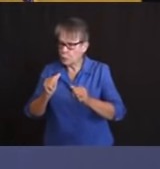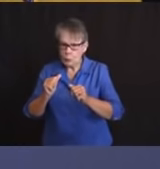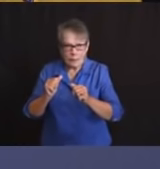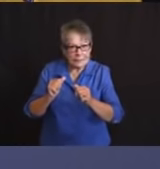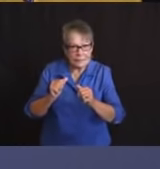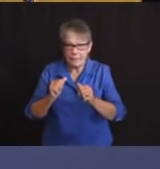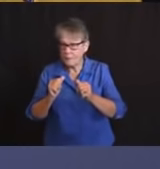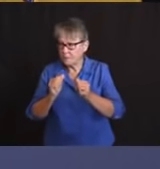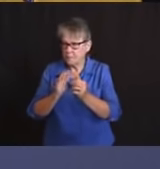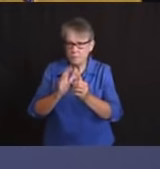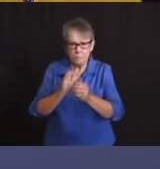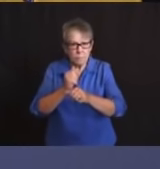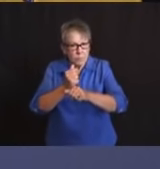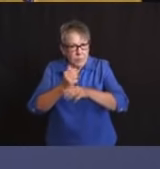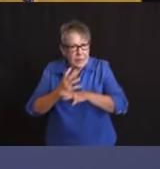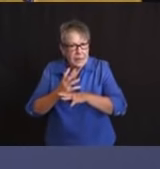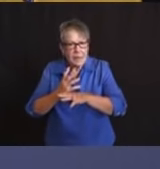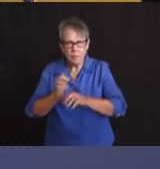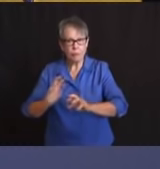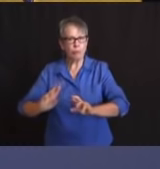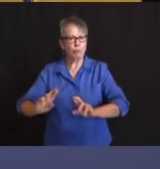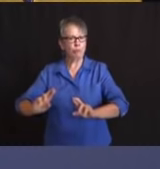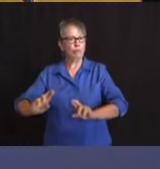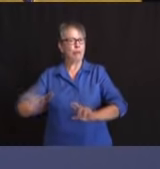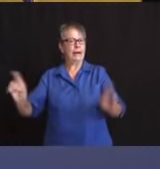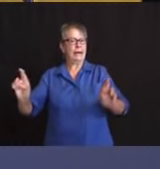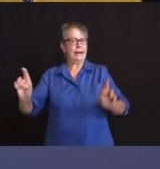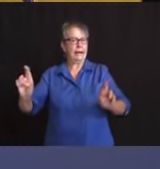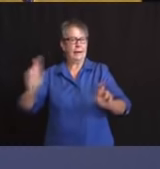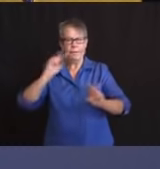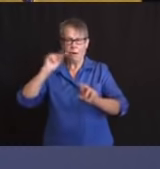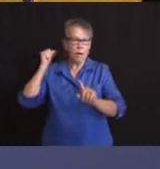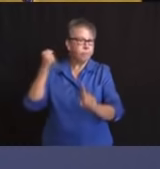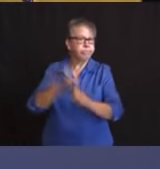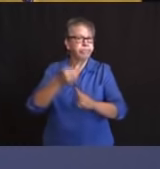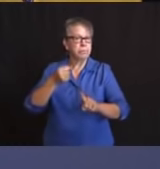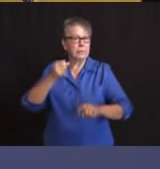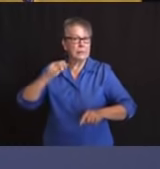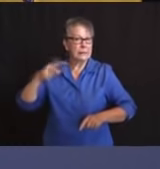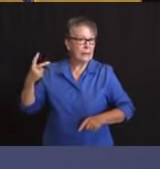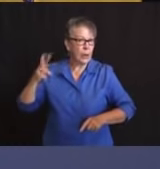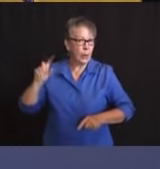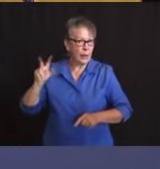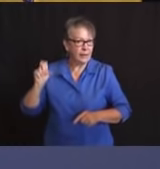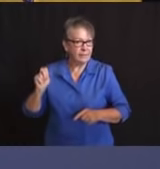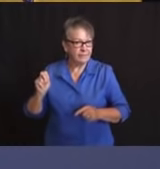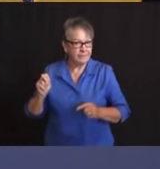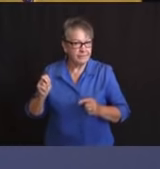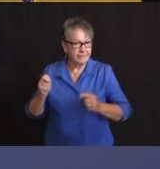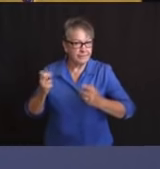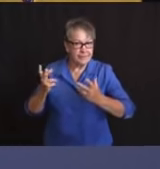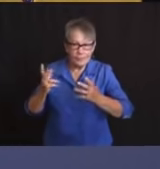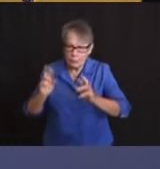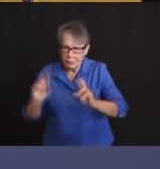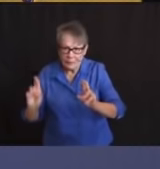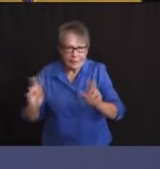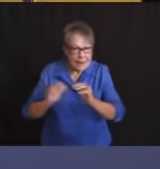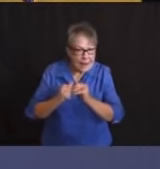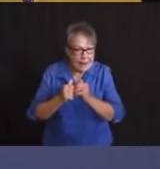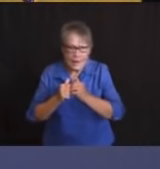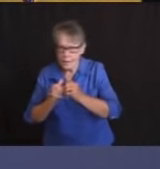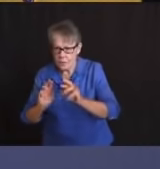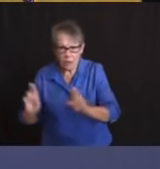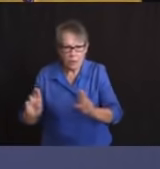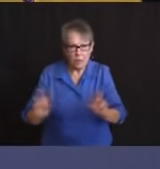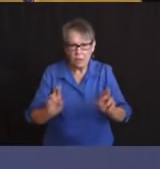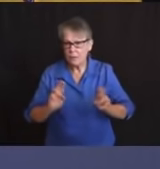all going through this together, and God willing, we'll be fortified enough to be able to push back if